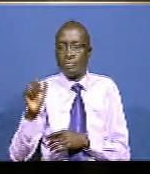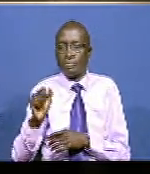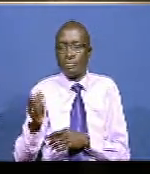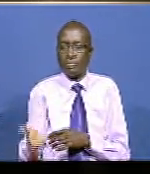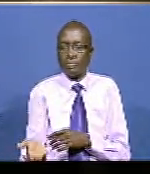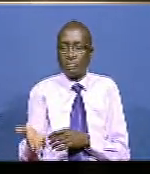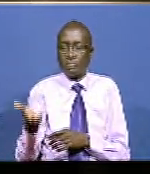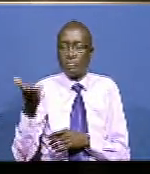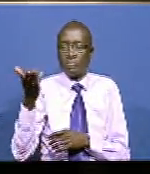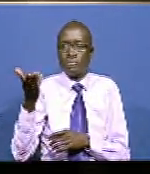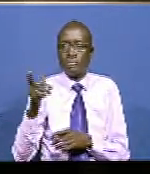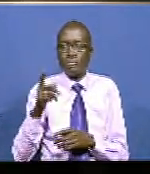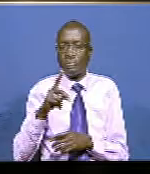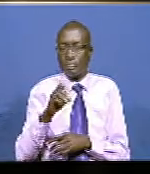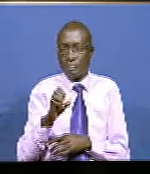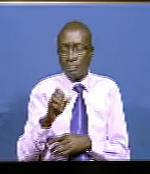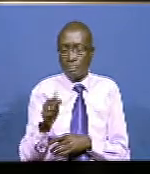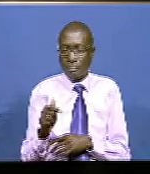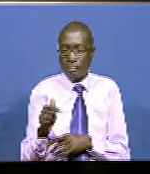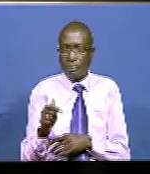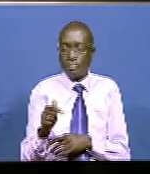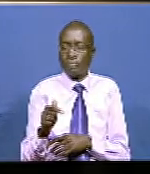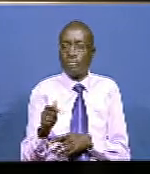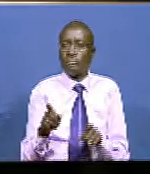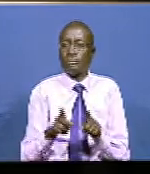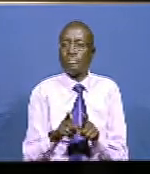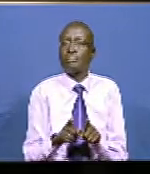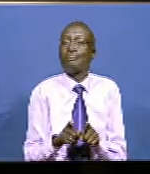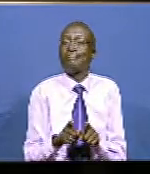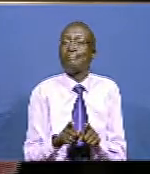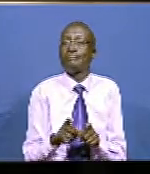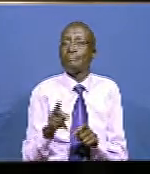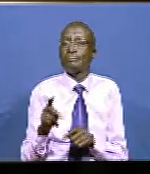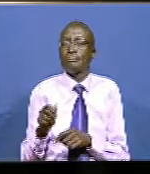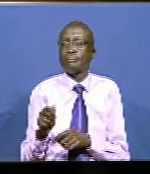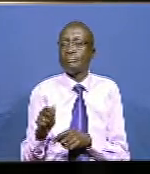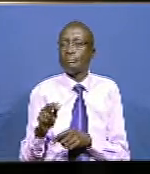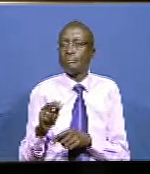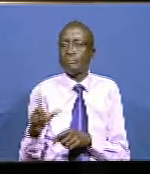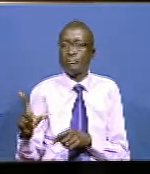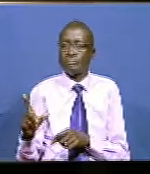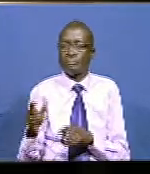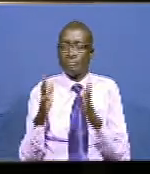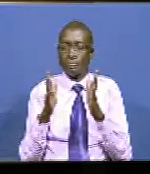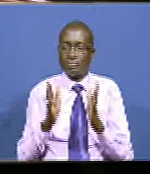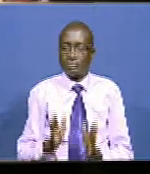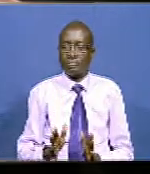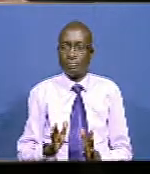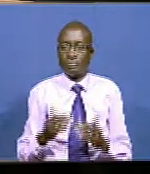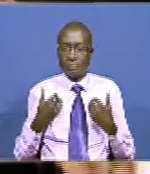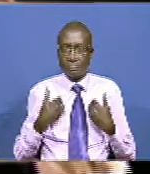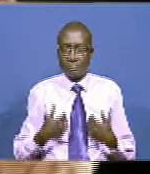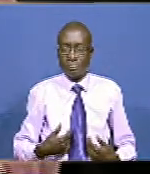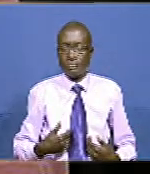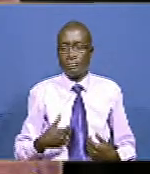up. Like poetry has been raised up by Pearl. Now, my person has been raised up by St. Paul's